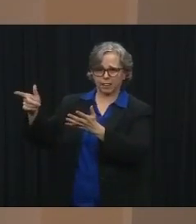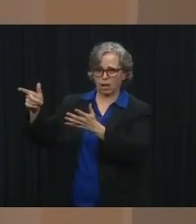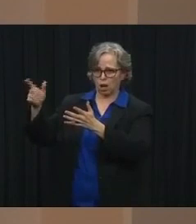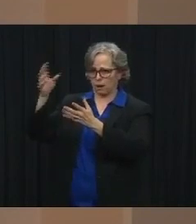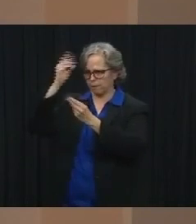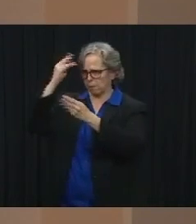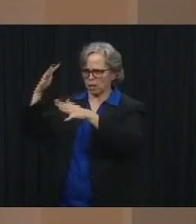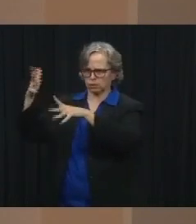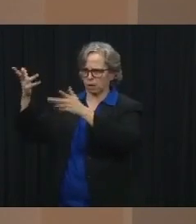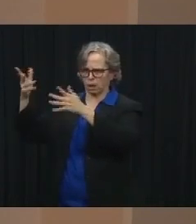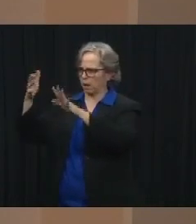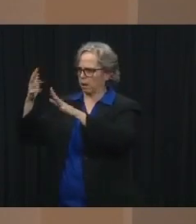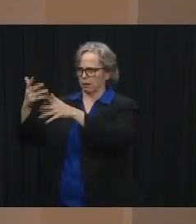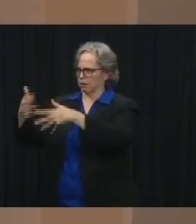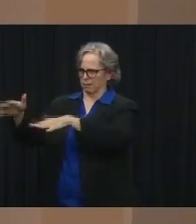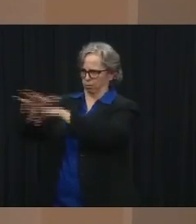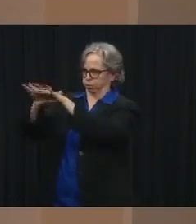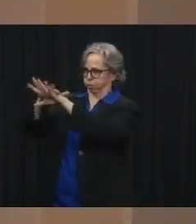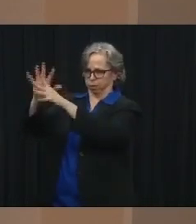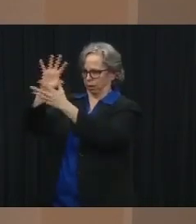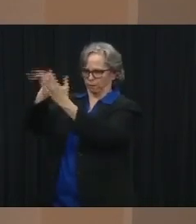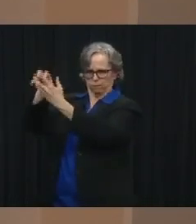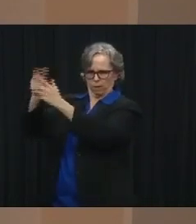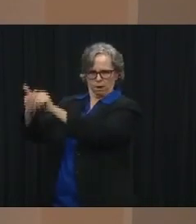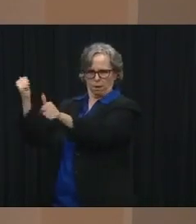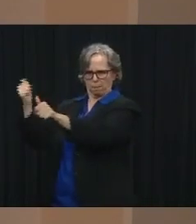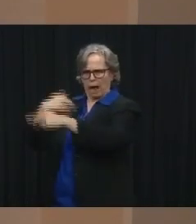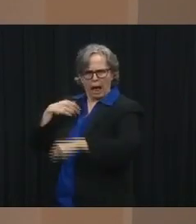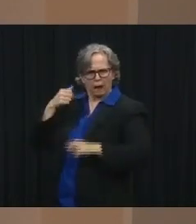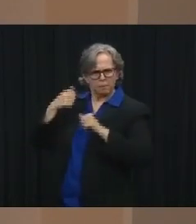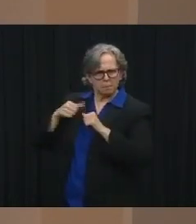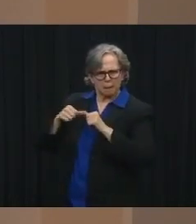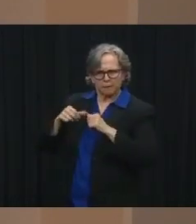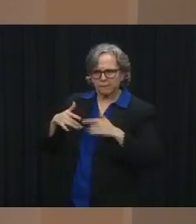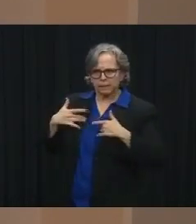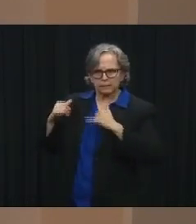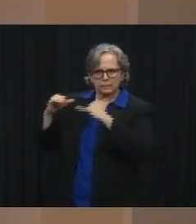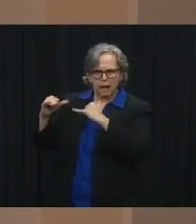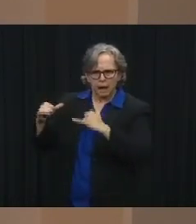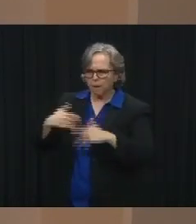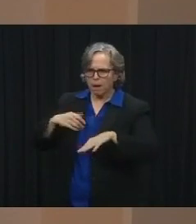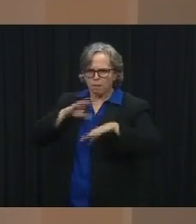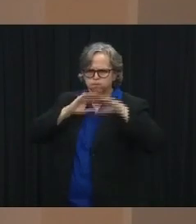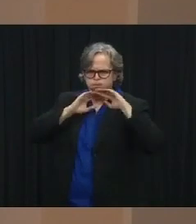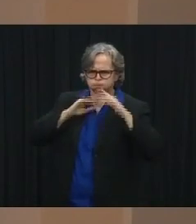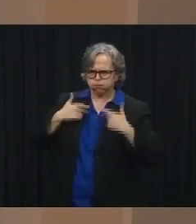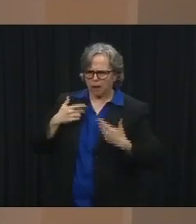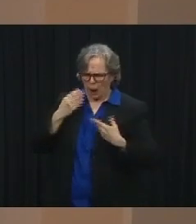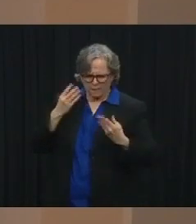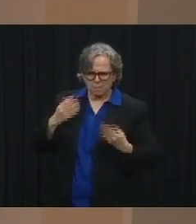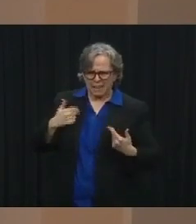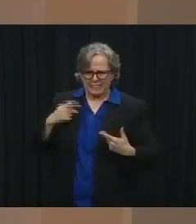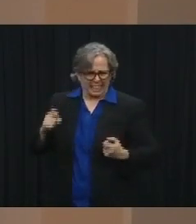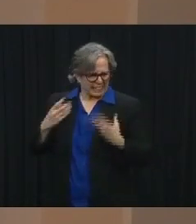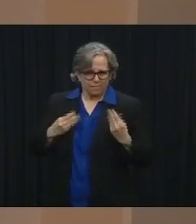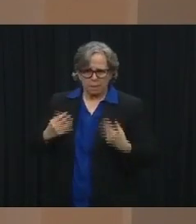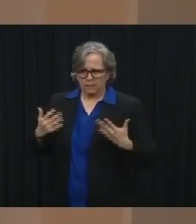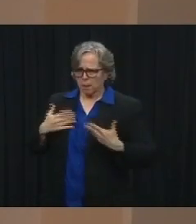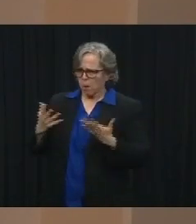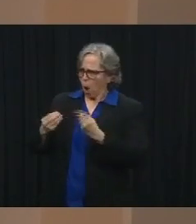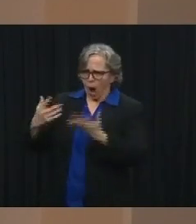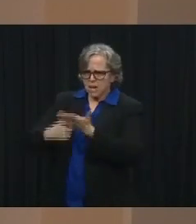to, and I remember that frustration myself. We're doing our best to get you the information you need, and we've been